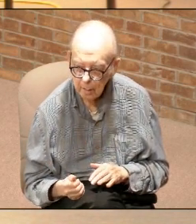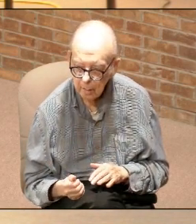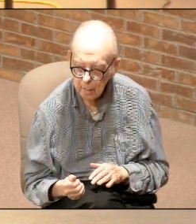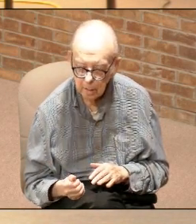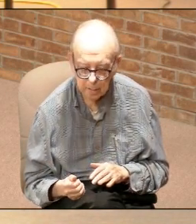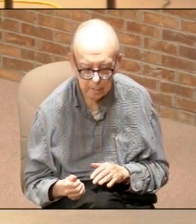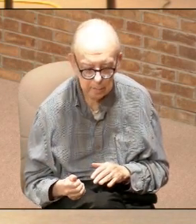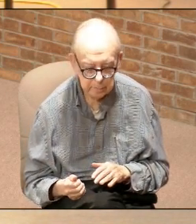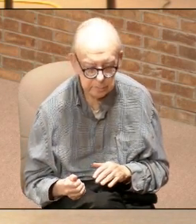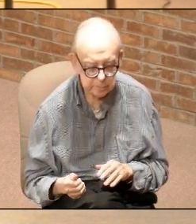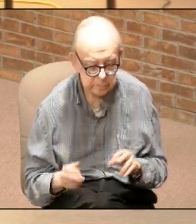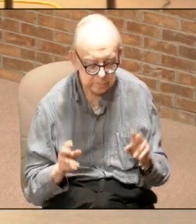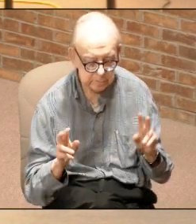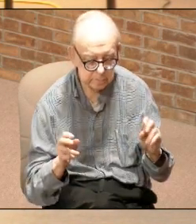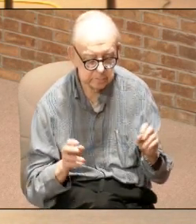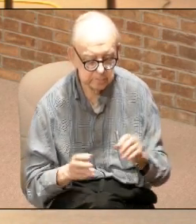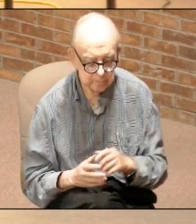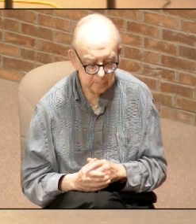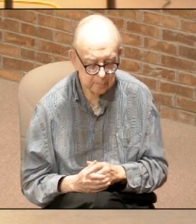and look at what he says